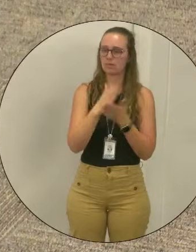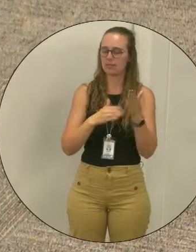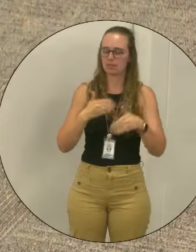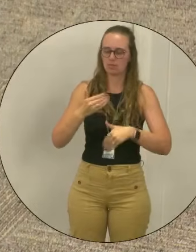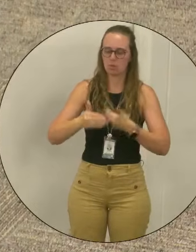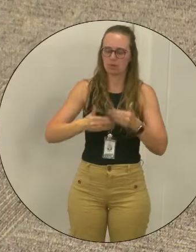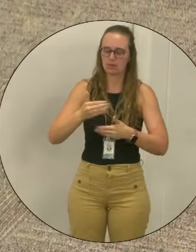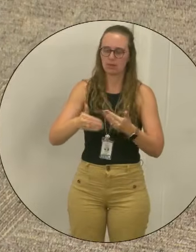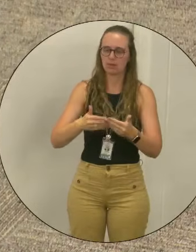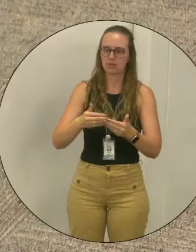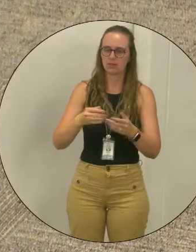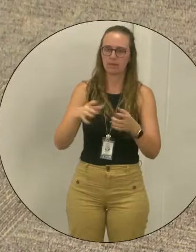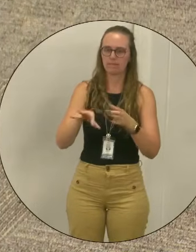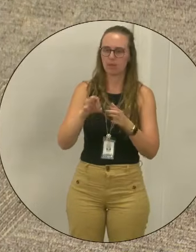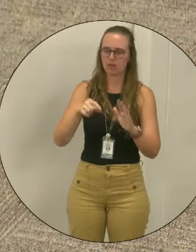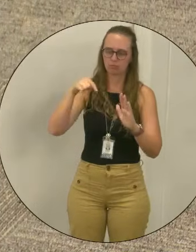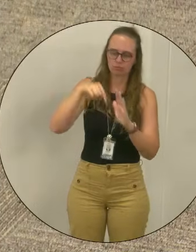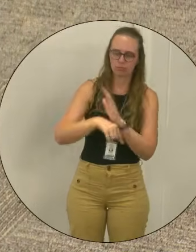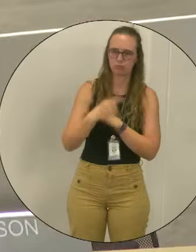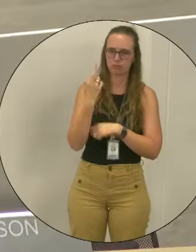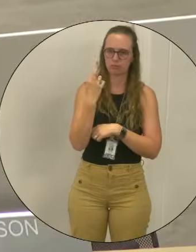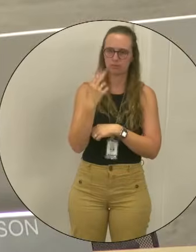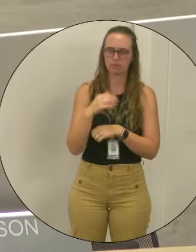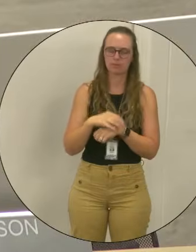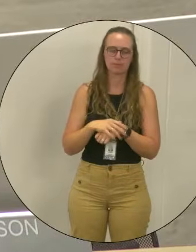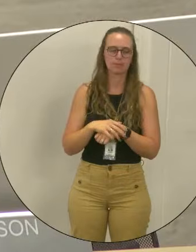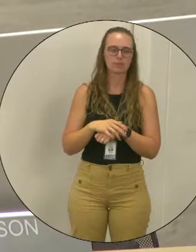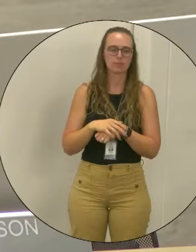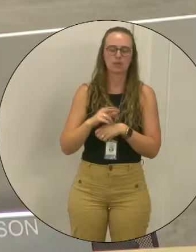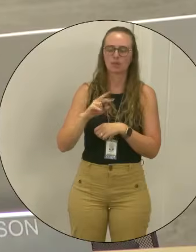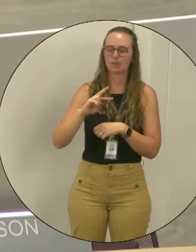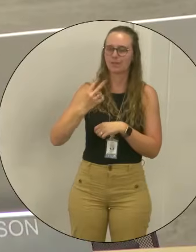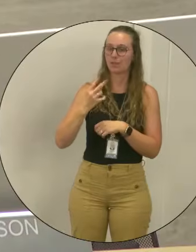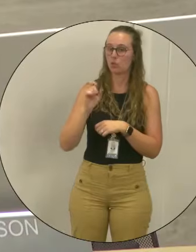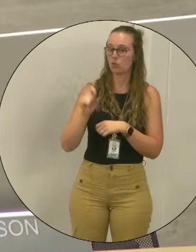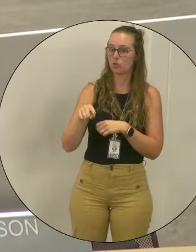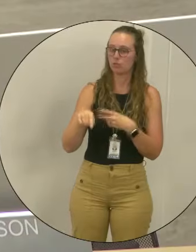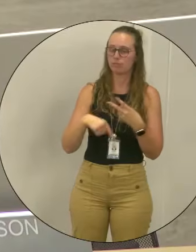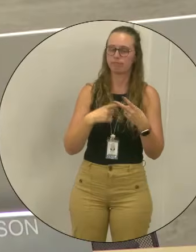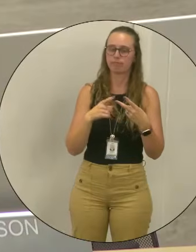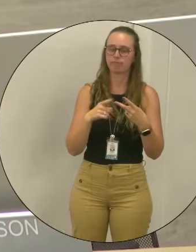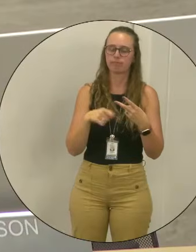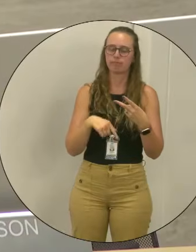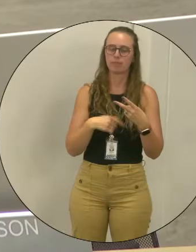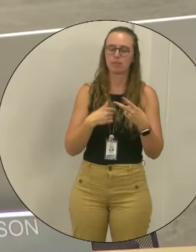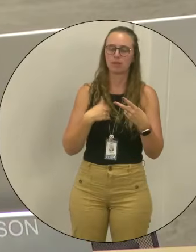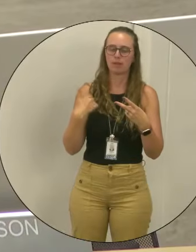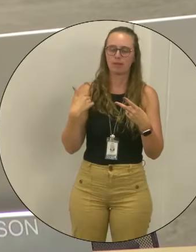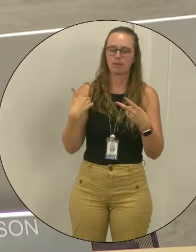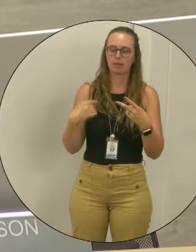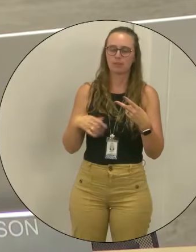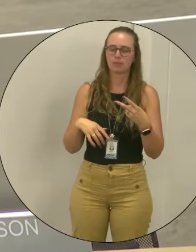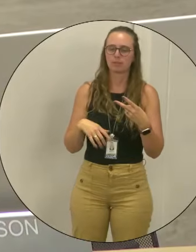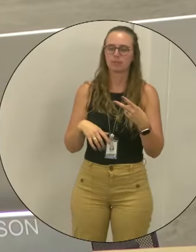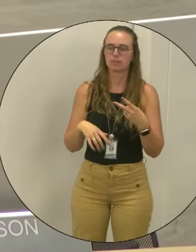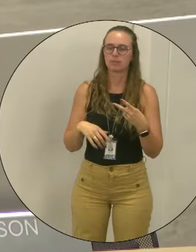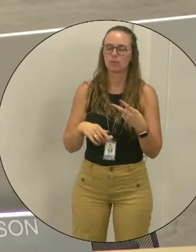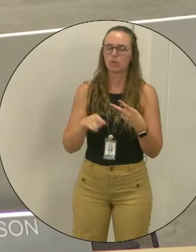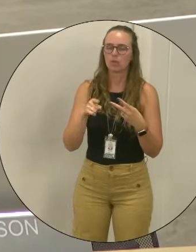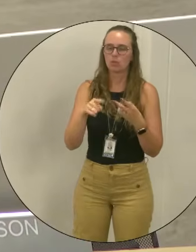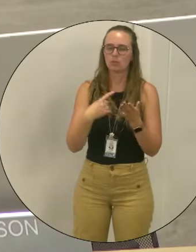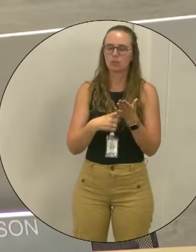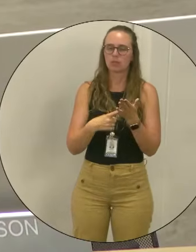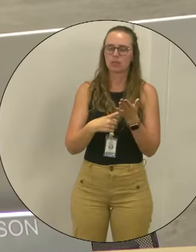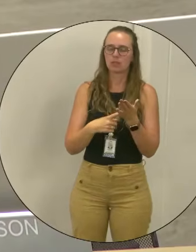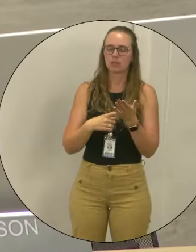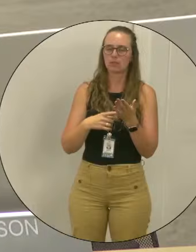to get to that root cause. That's helpful, thank you. And then the second question that I had was, as you touched